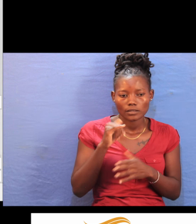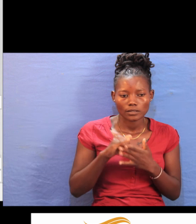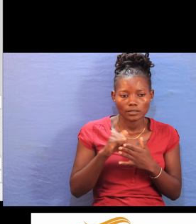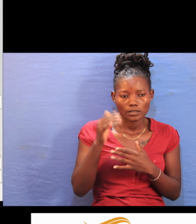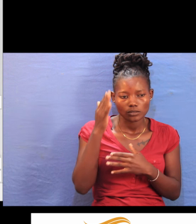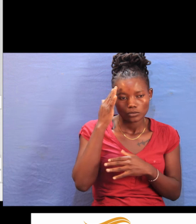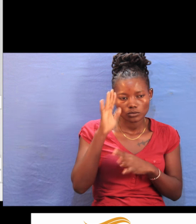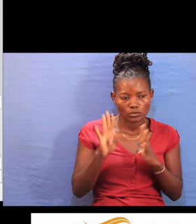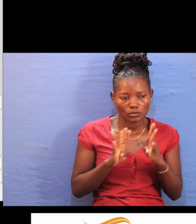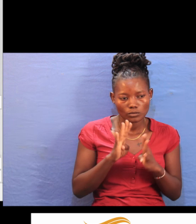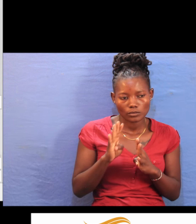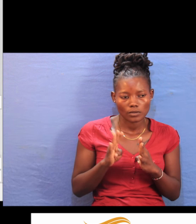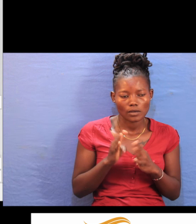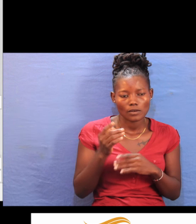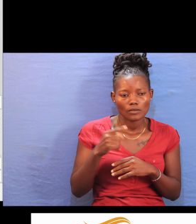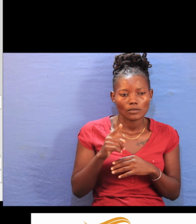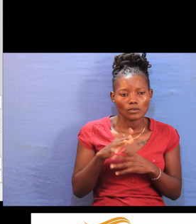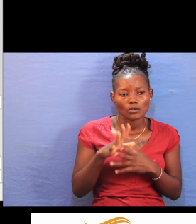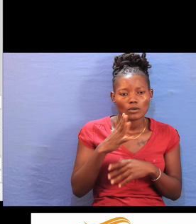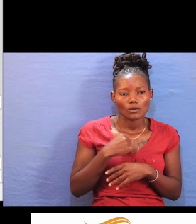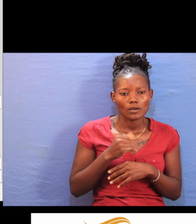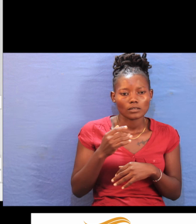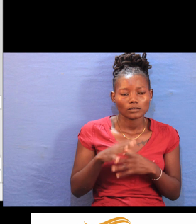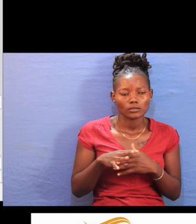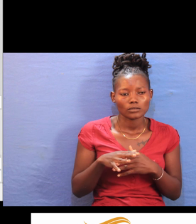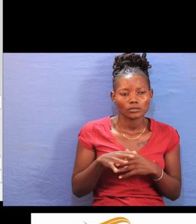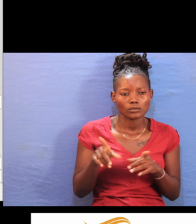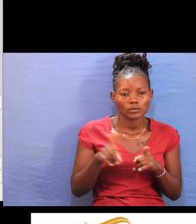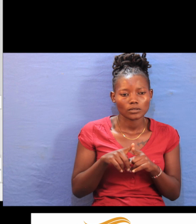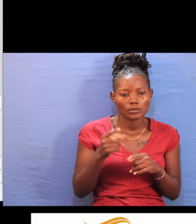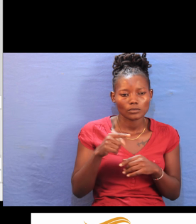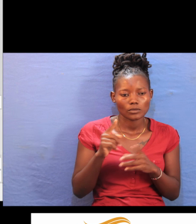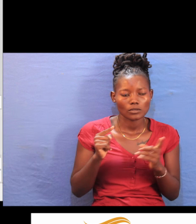always been a frustration for me as a coach.